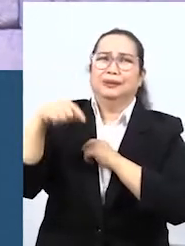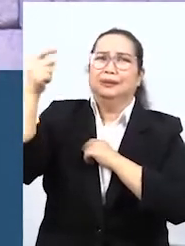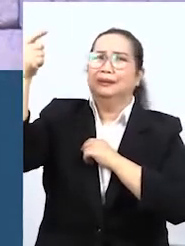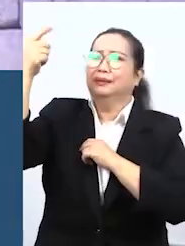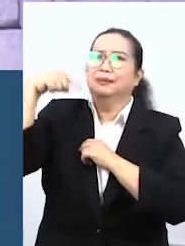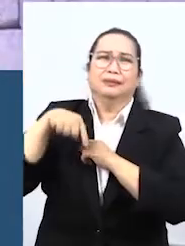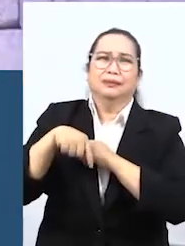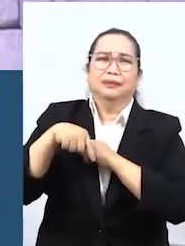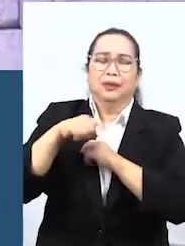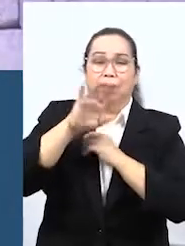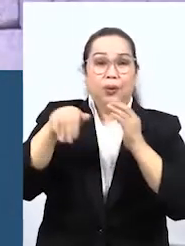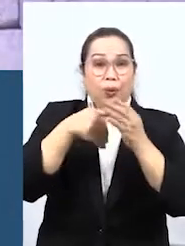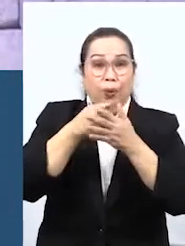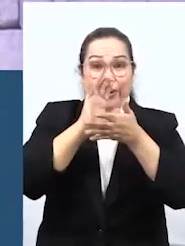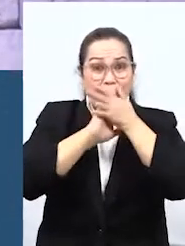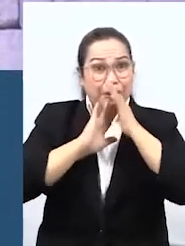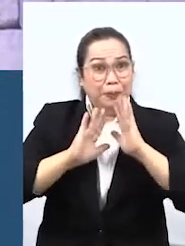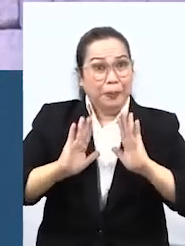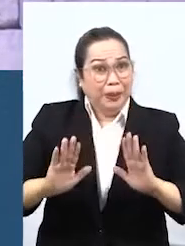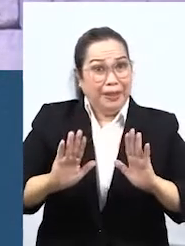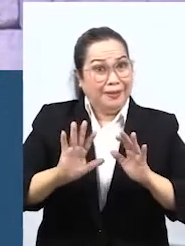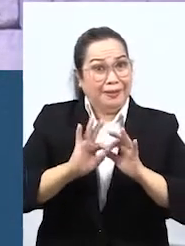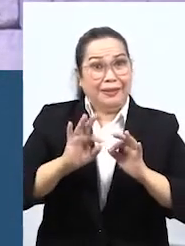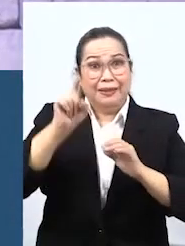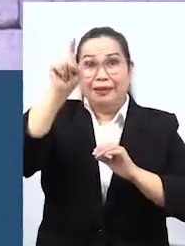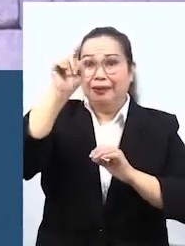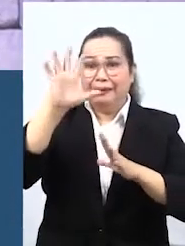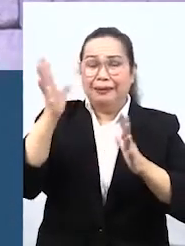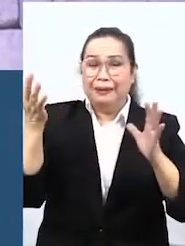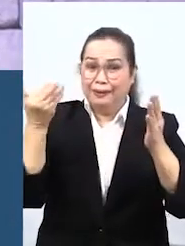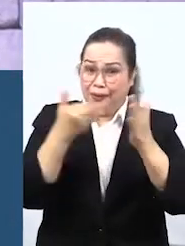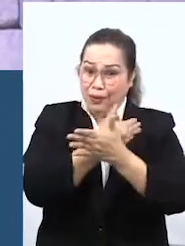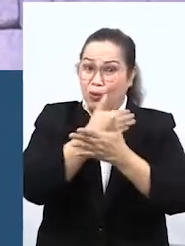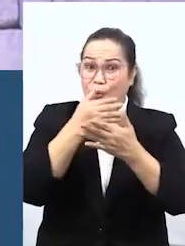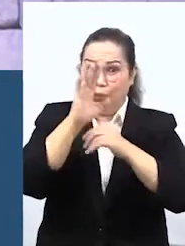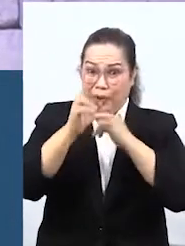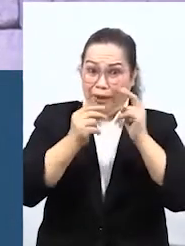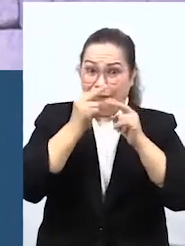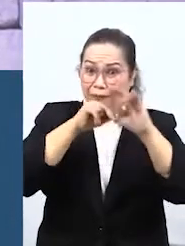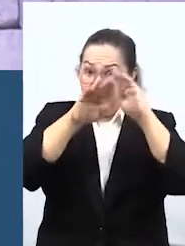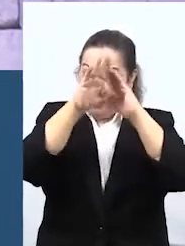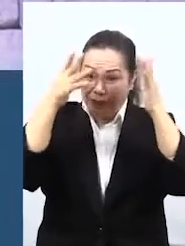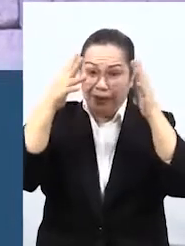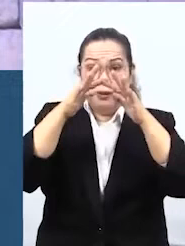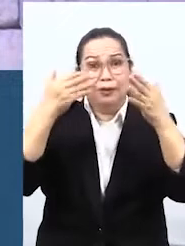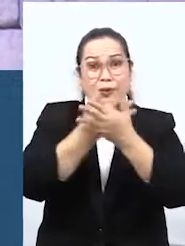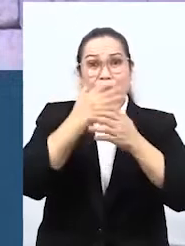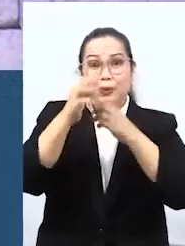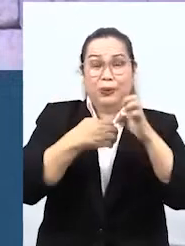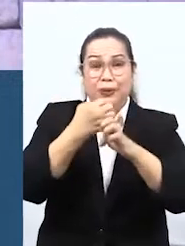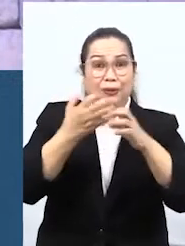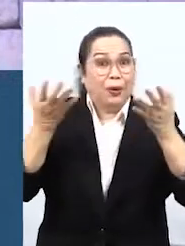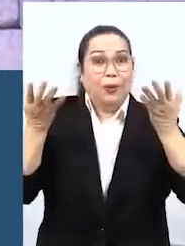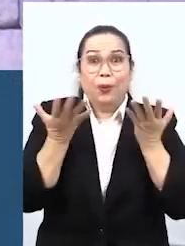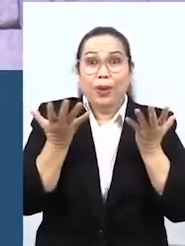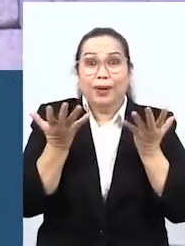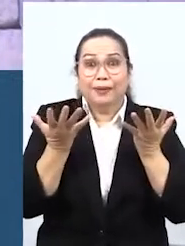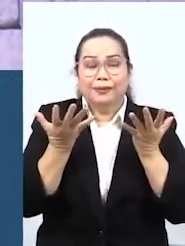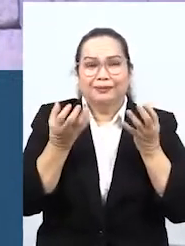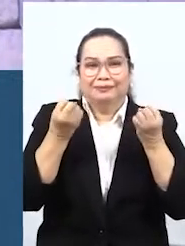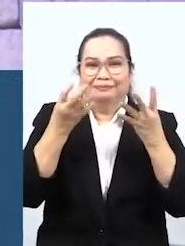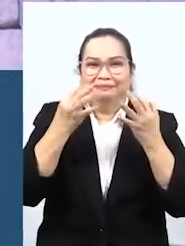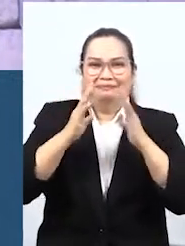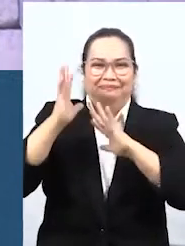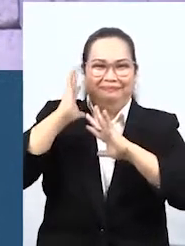will the shalom and the presence of God restore the new heaven and the new Earth many many years